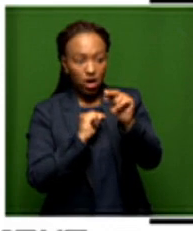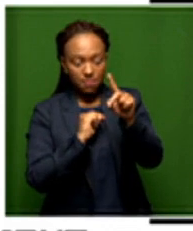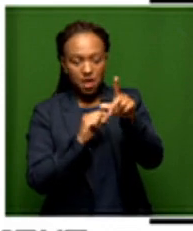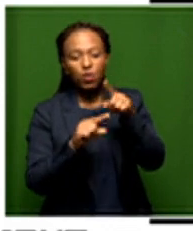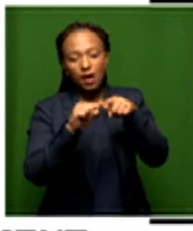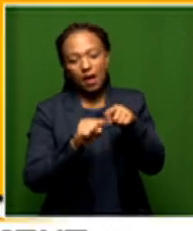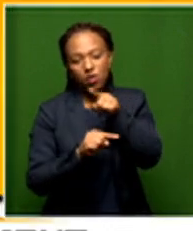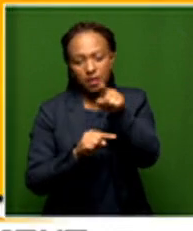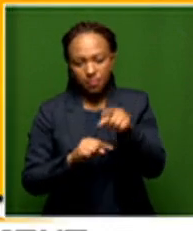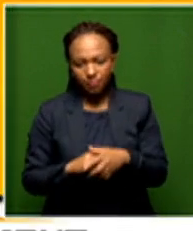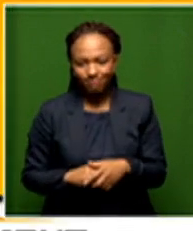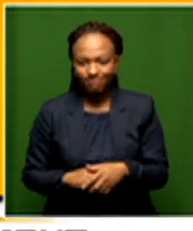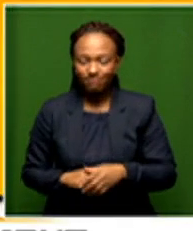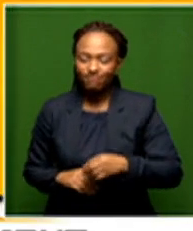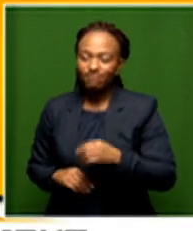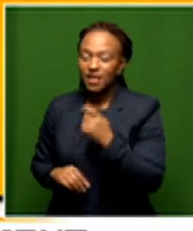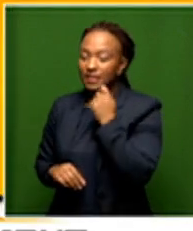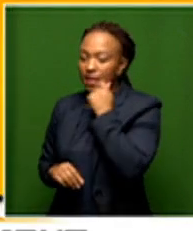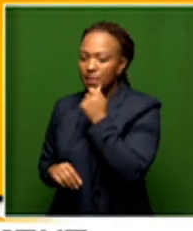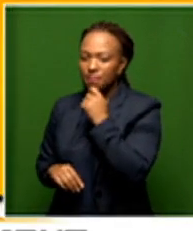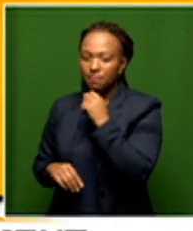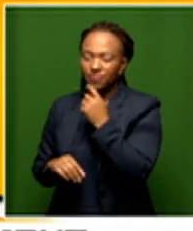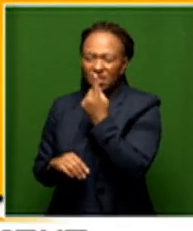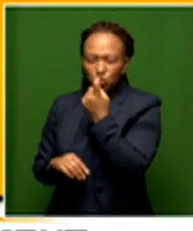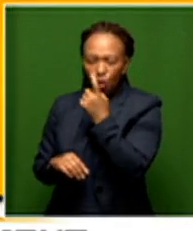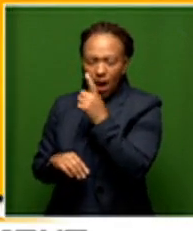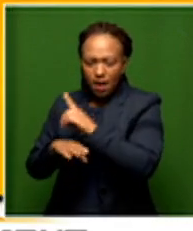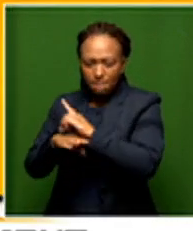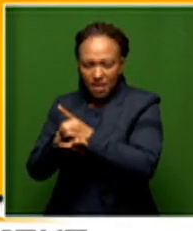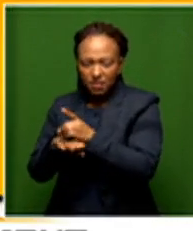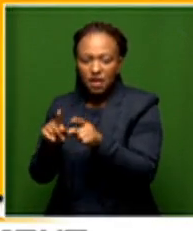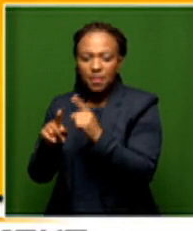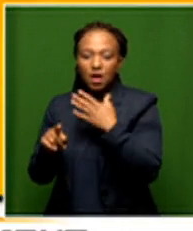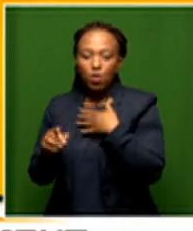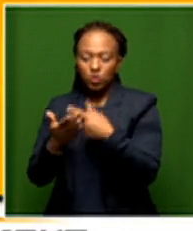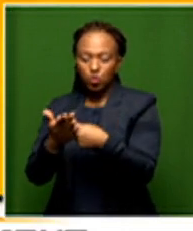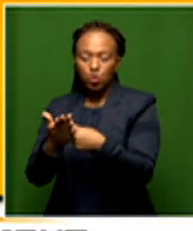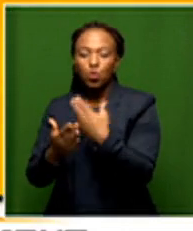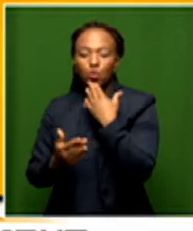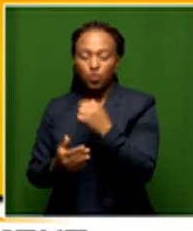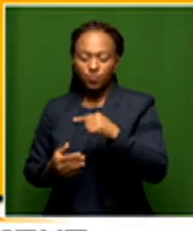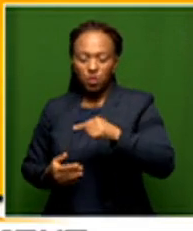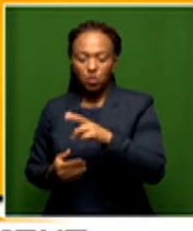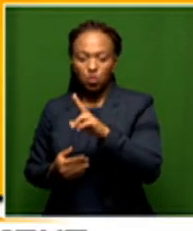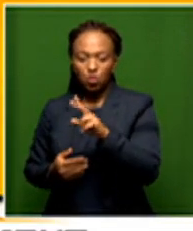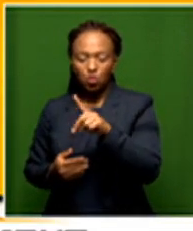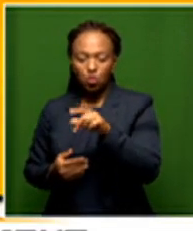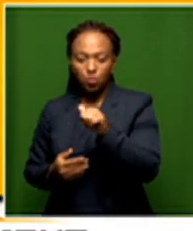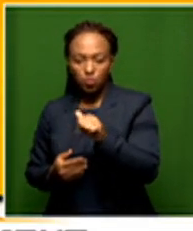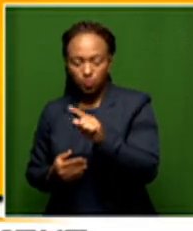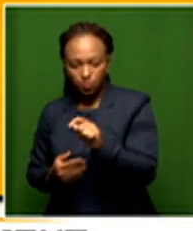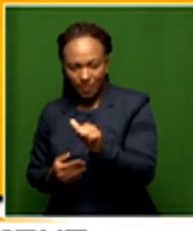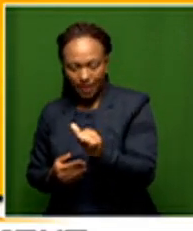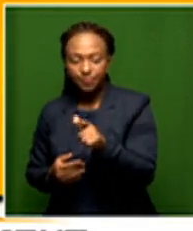authority. Yeah. Gentlemen, I've got literally a minute, but I need to touch on the whole Gupta issue, because that is something that was brought up